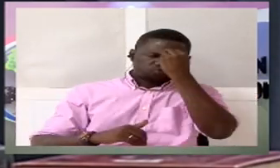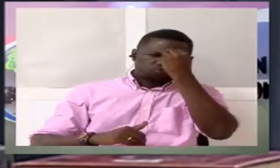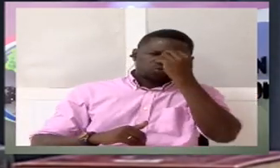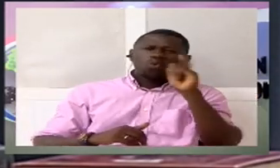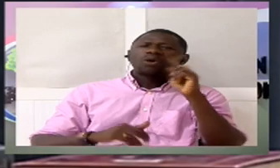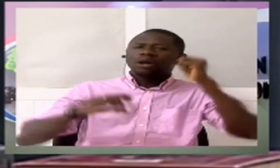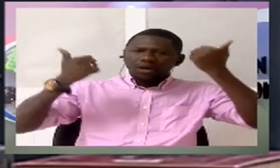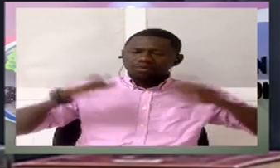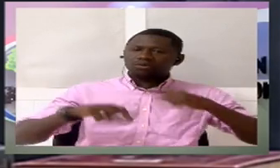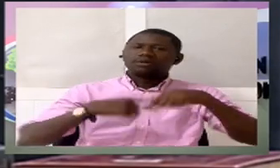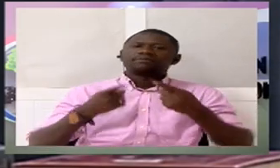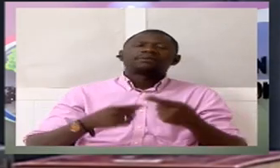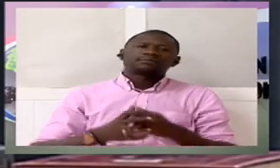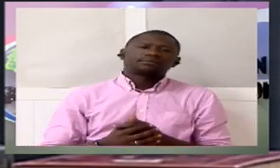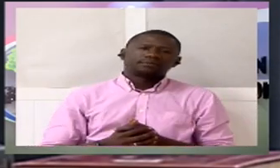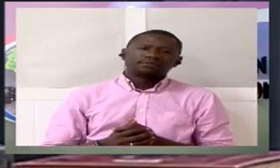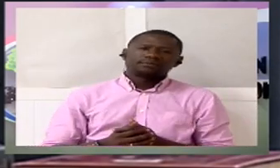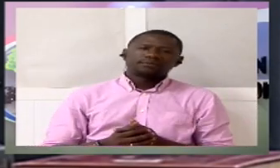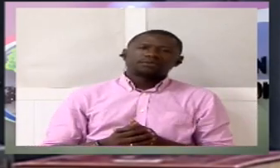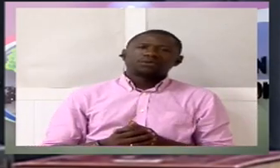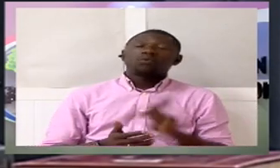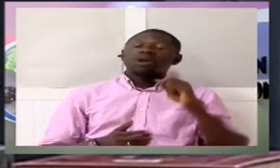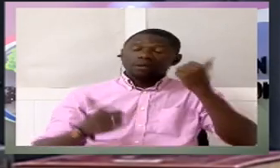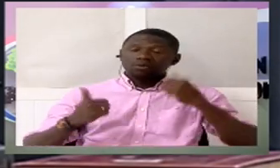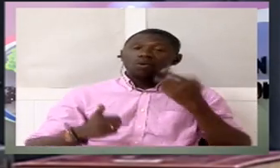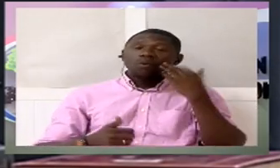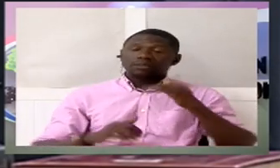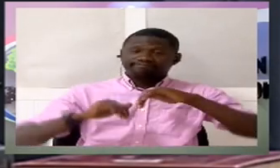menketa bring ikuyata. What happened was, when there was